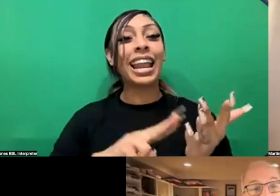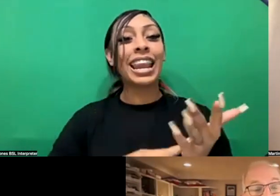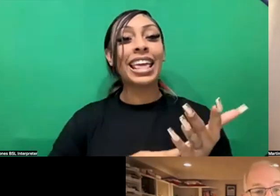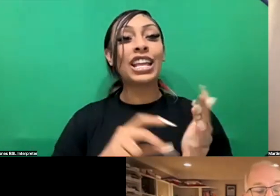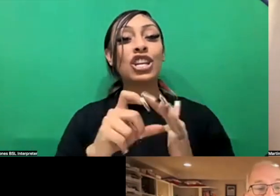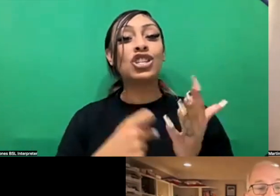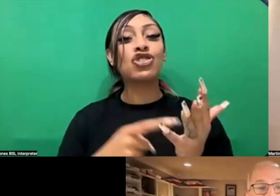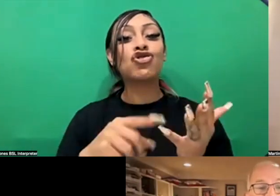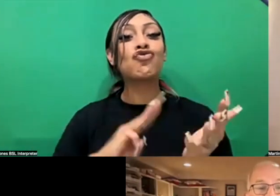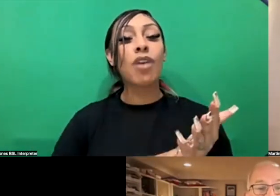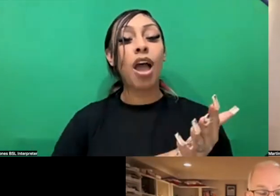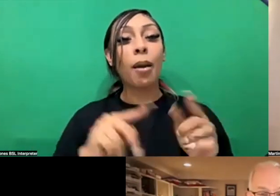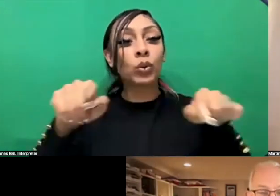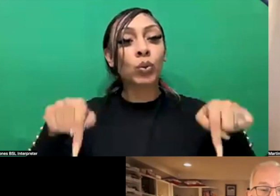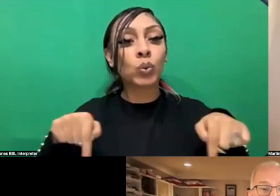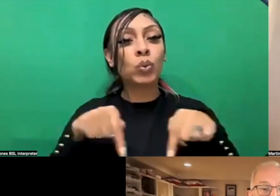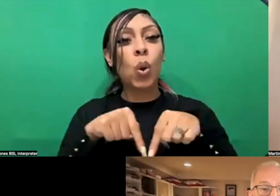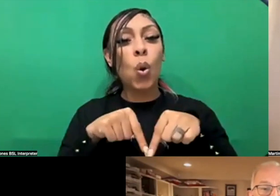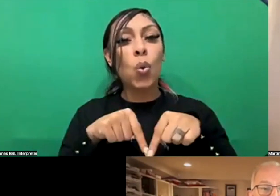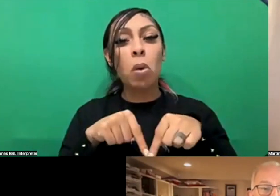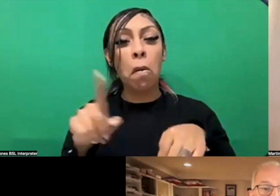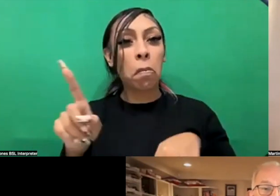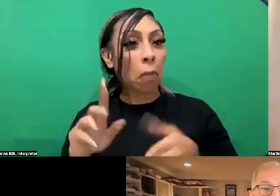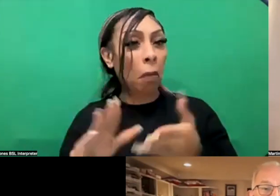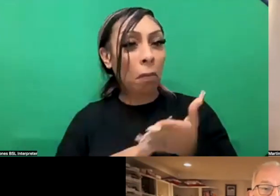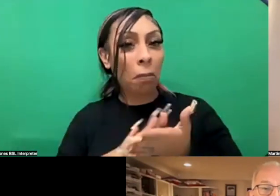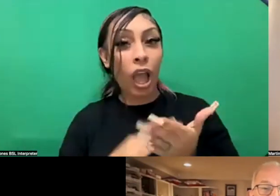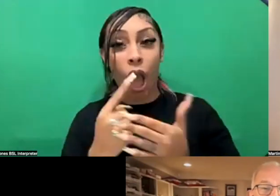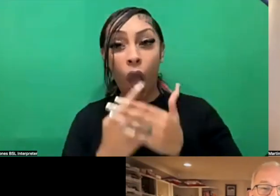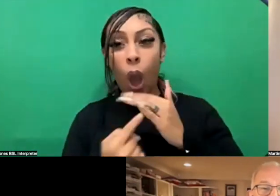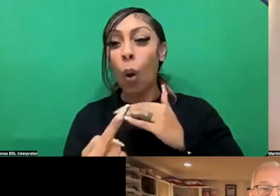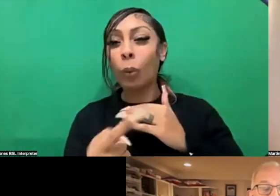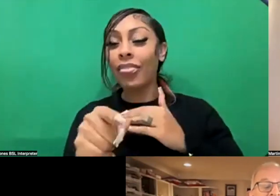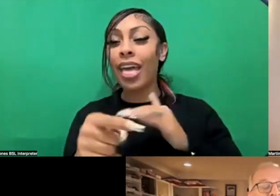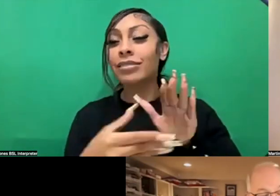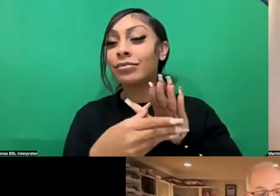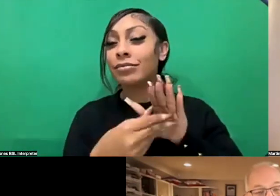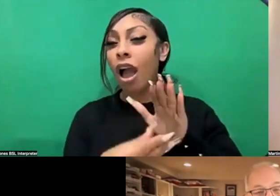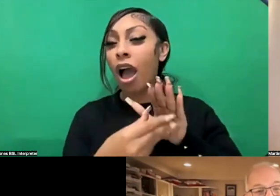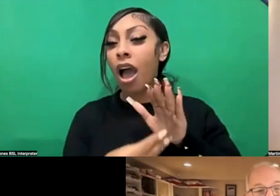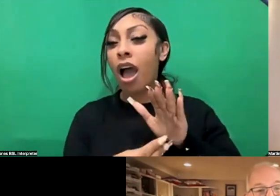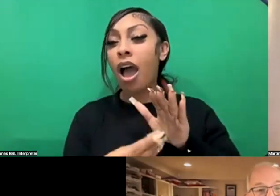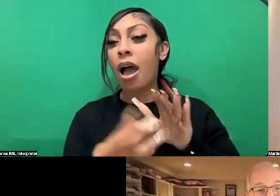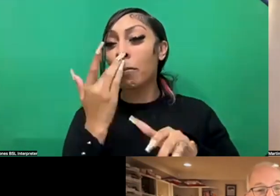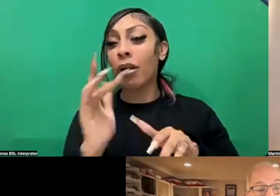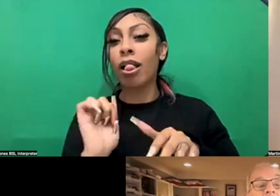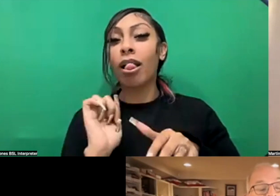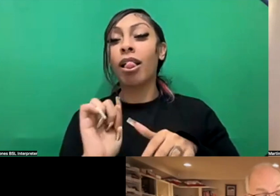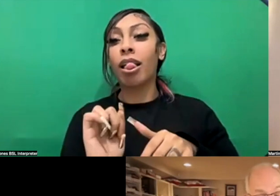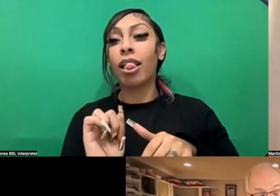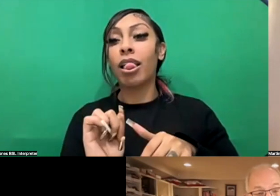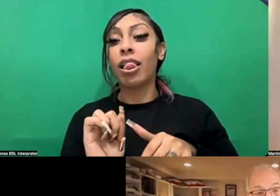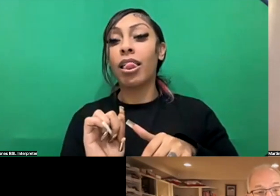rack mount device, which I believe only existed as a prototype, but that contained elements that survived